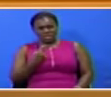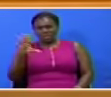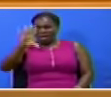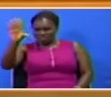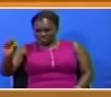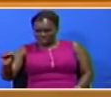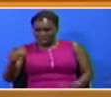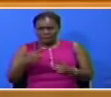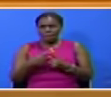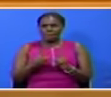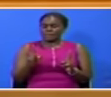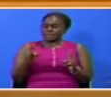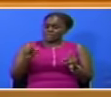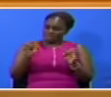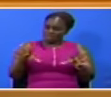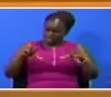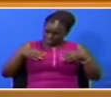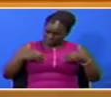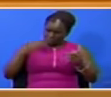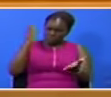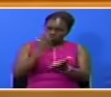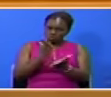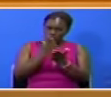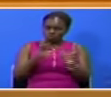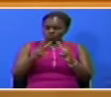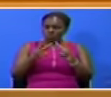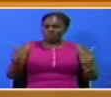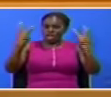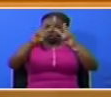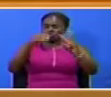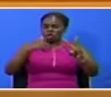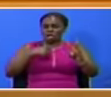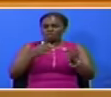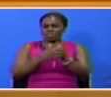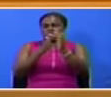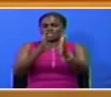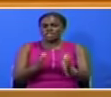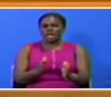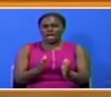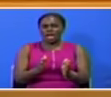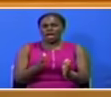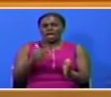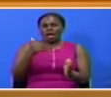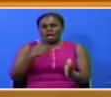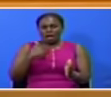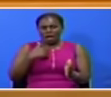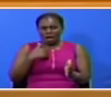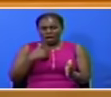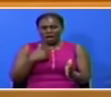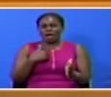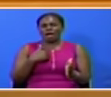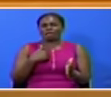Africa. But if you agree, there is a real value in electing a leader who has worked in one of the toughest